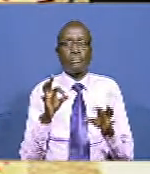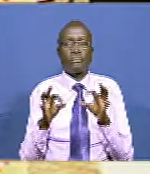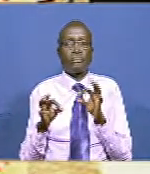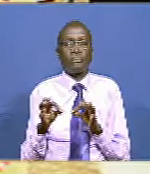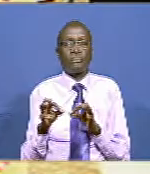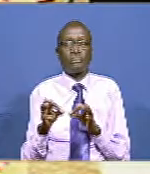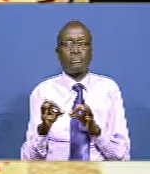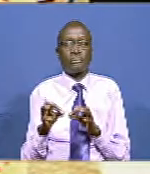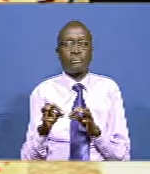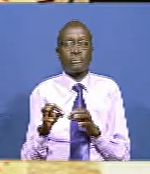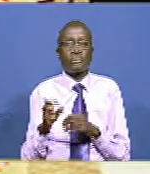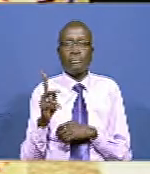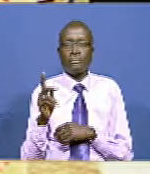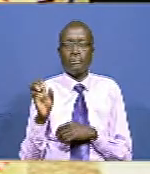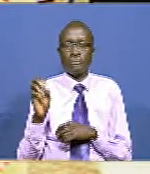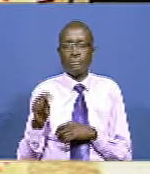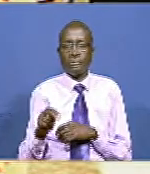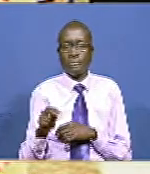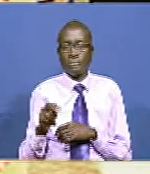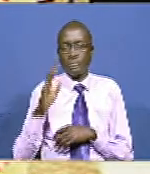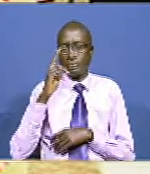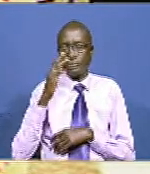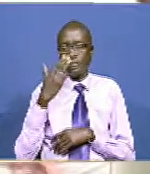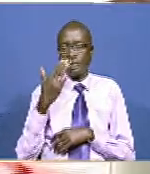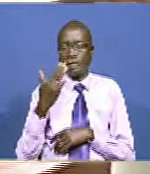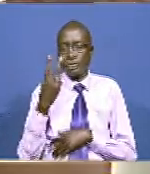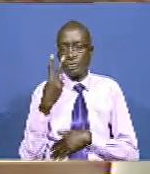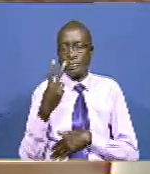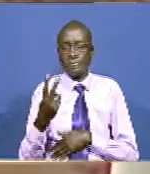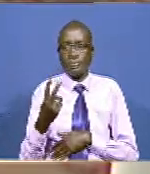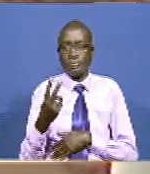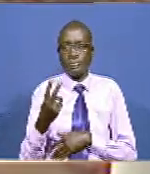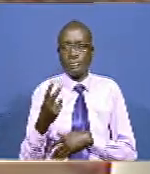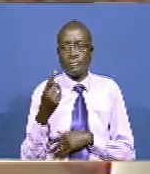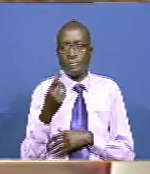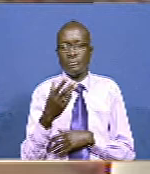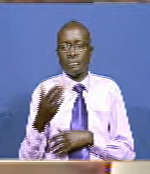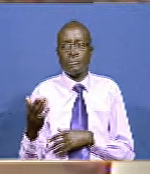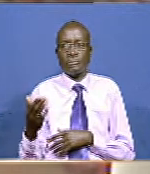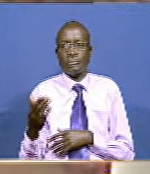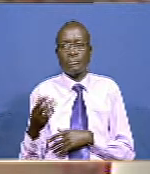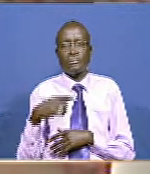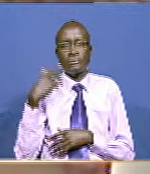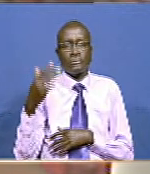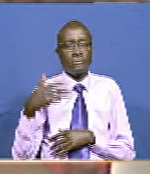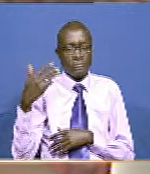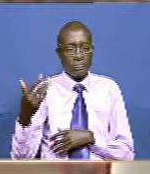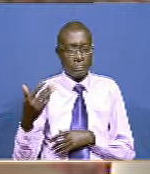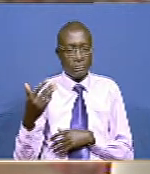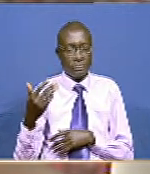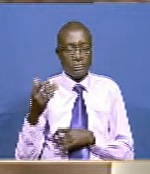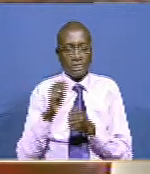in. There is Ken Nganga. Man, big up for watching and stay tuned in. That is one guy that watches every other episode that we do here.